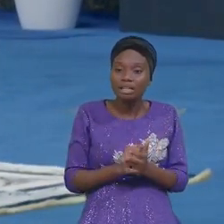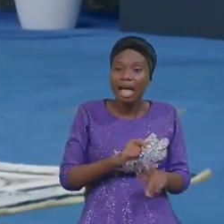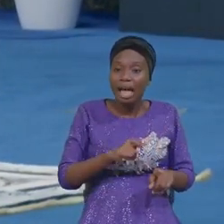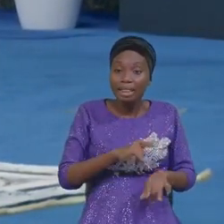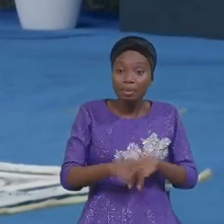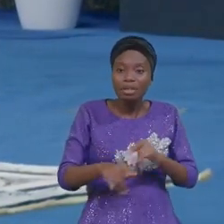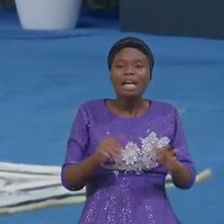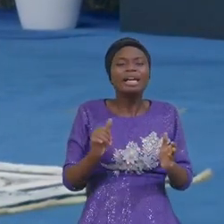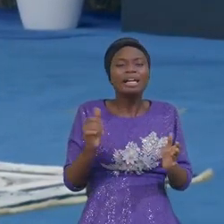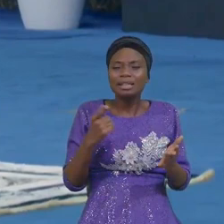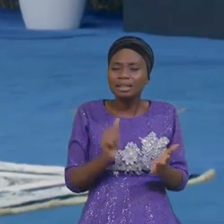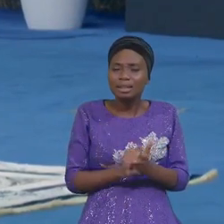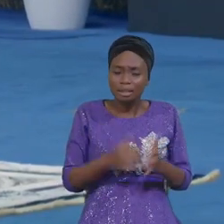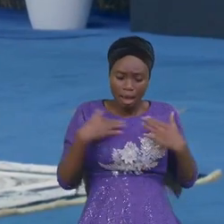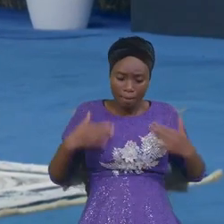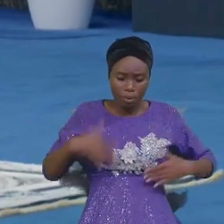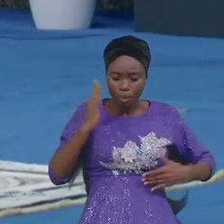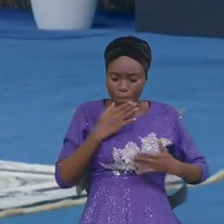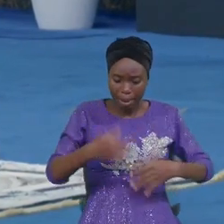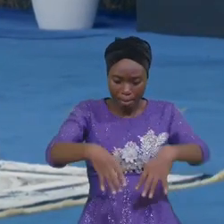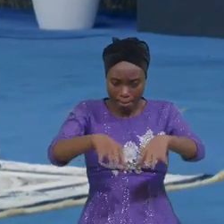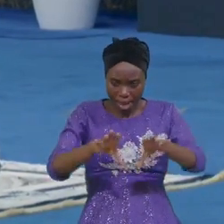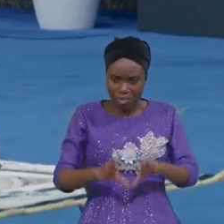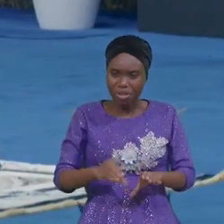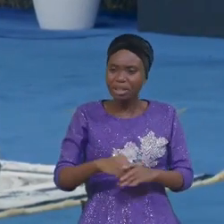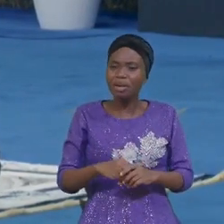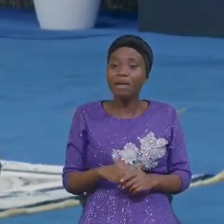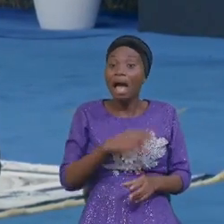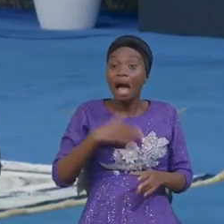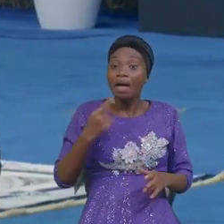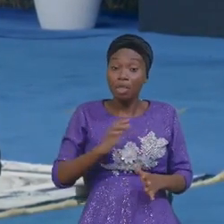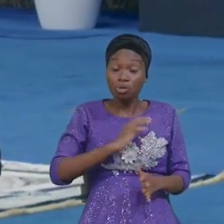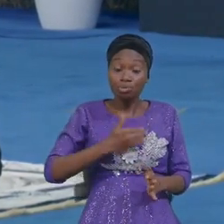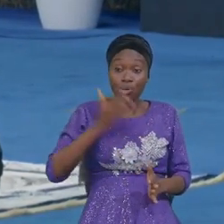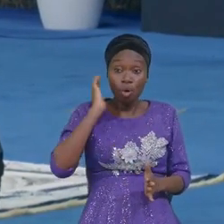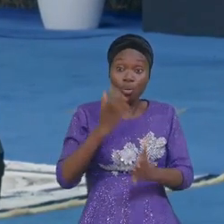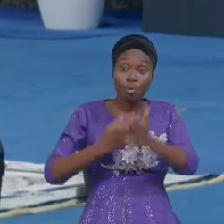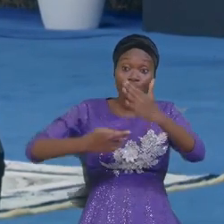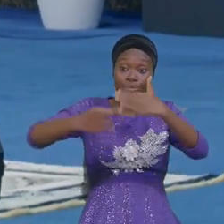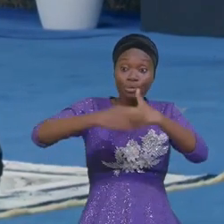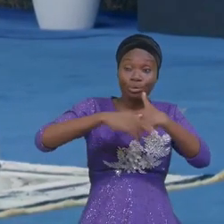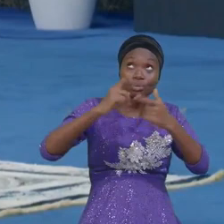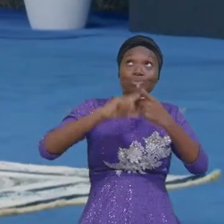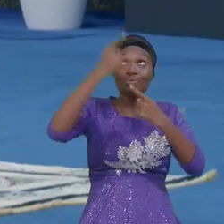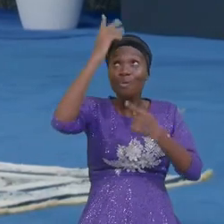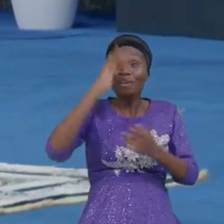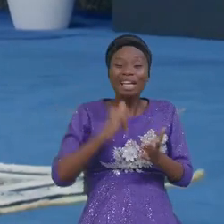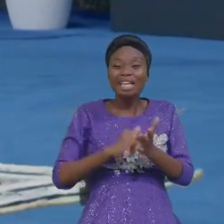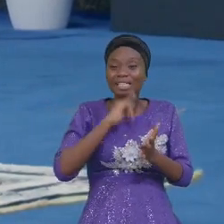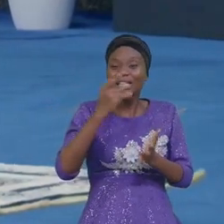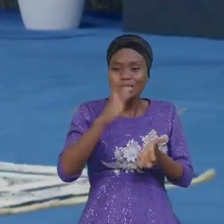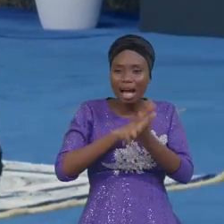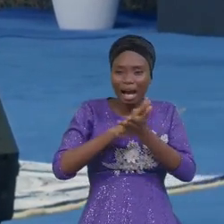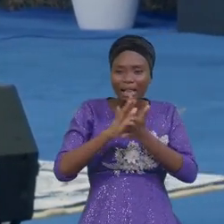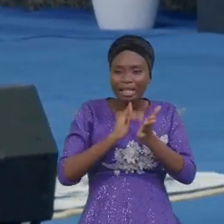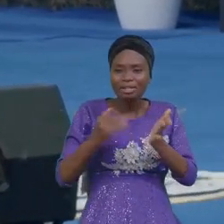will be buried in the ground and the soul will return unto the Lord. It is the cleansing of the